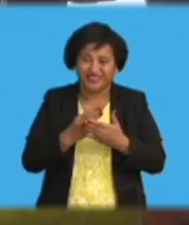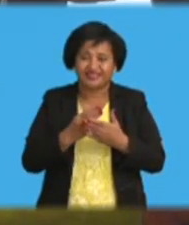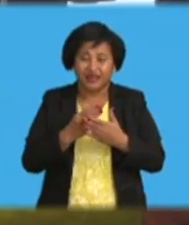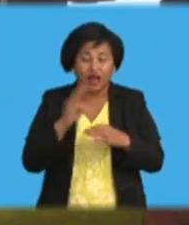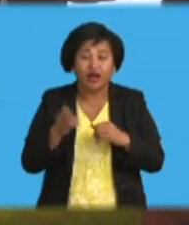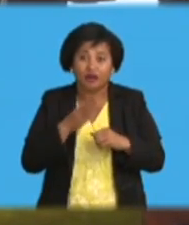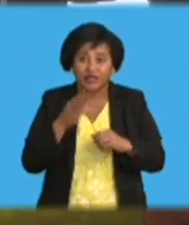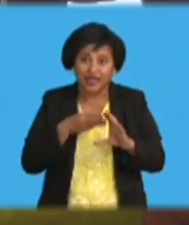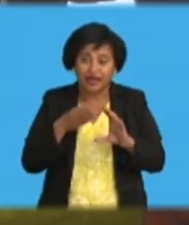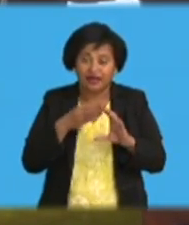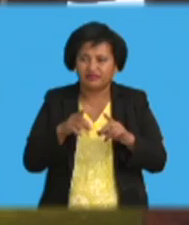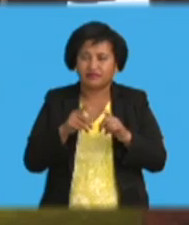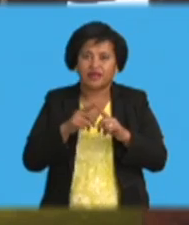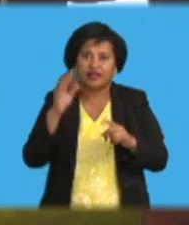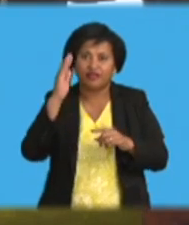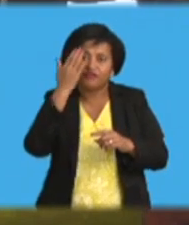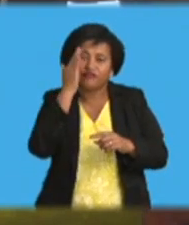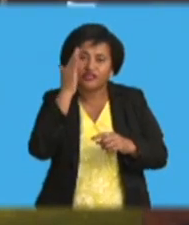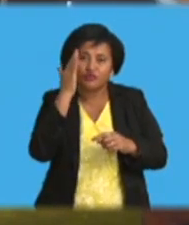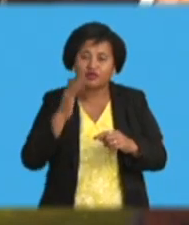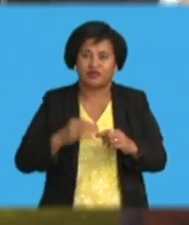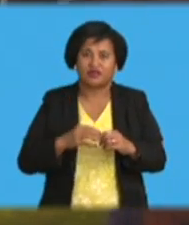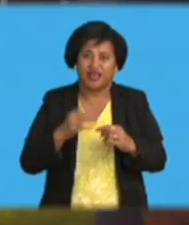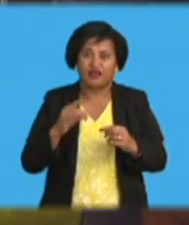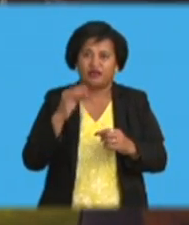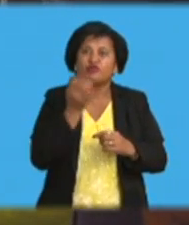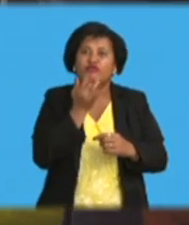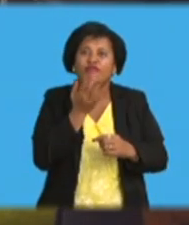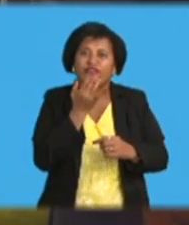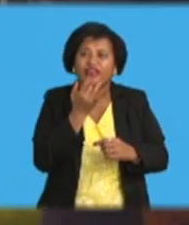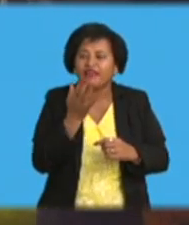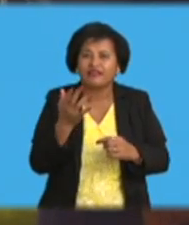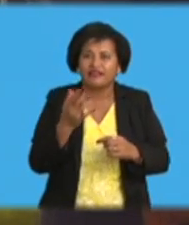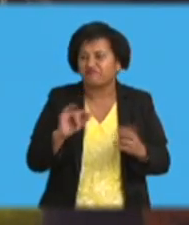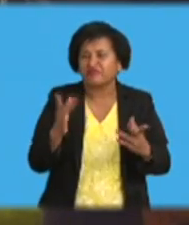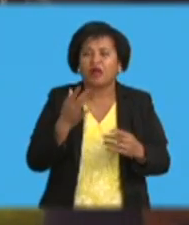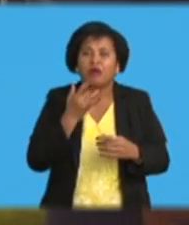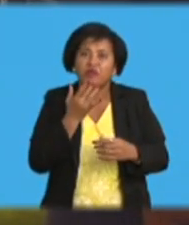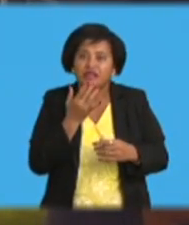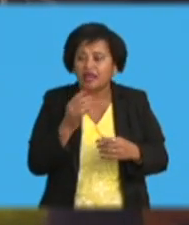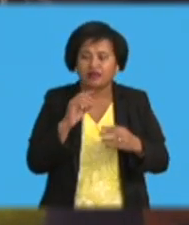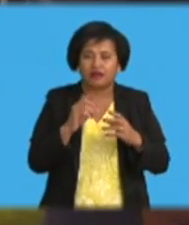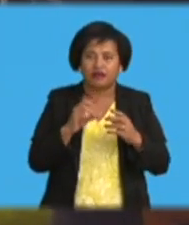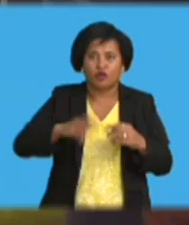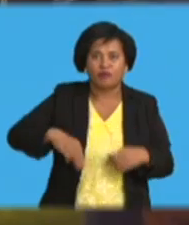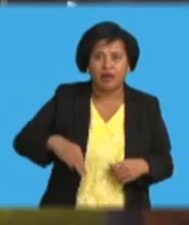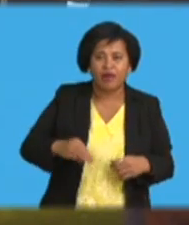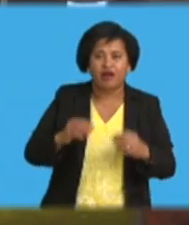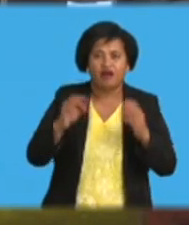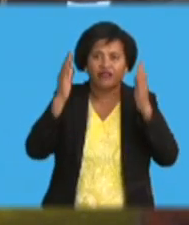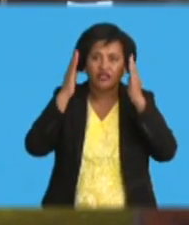even witnessed, Madam Speaker, fake profiles pretending to be members of a religious or ethnic group. These profiles have then been used